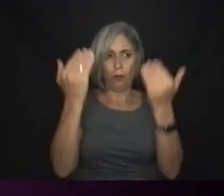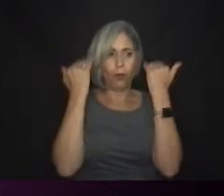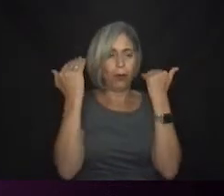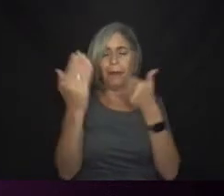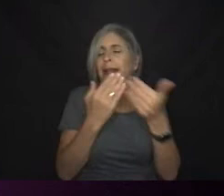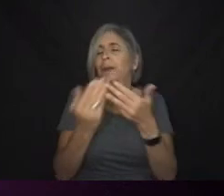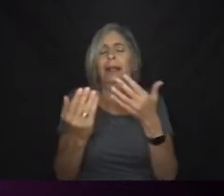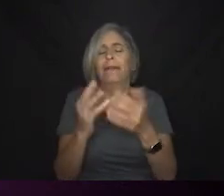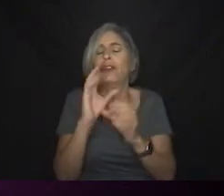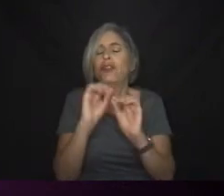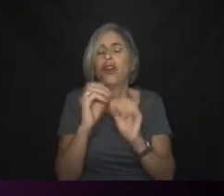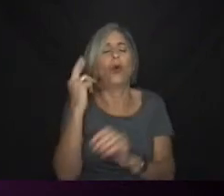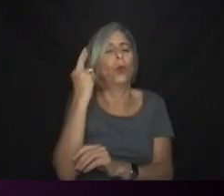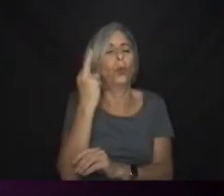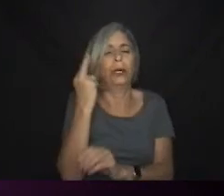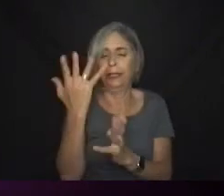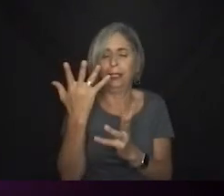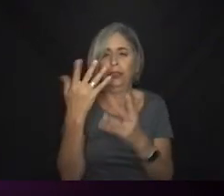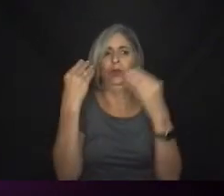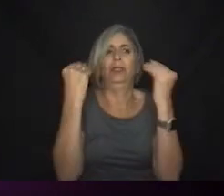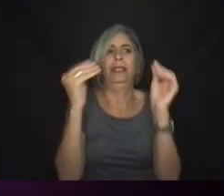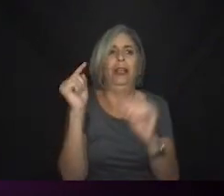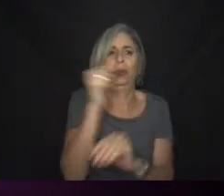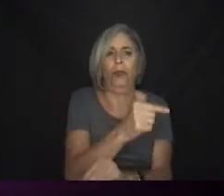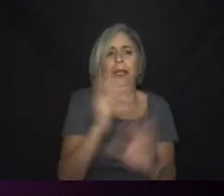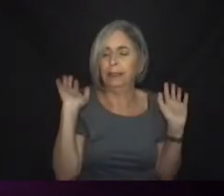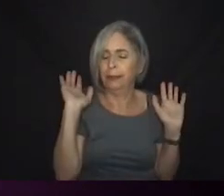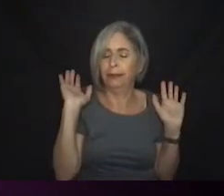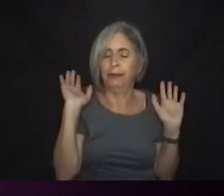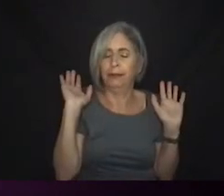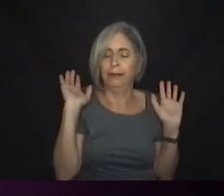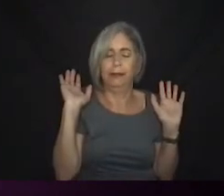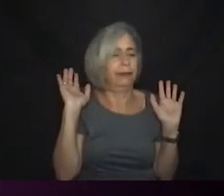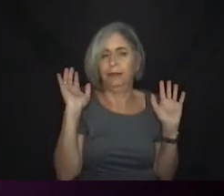anyway. I have no reason to sell you this anyway.